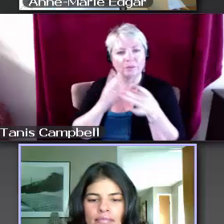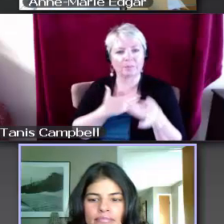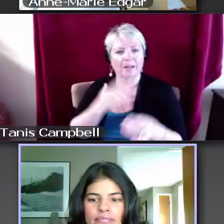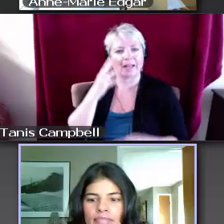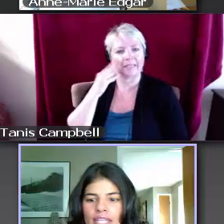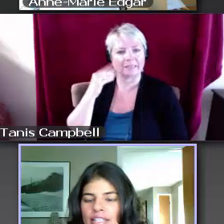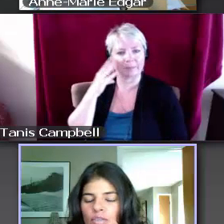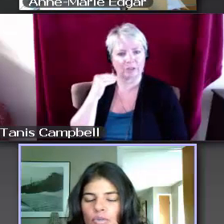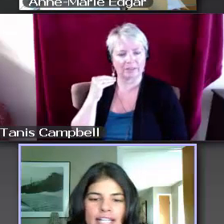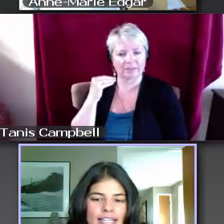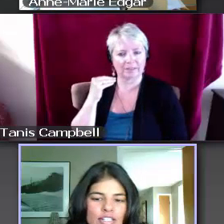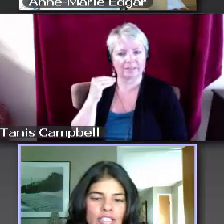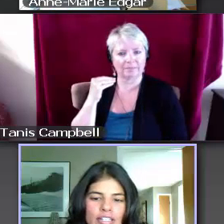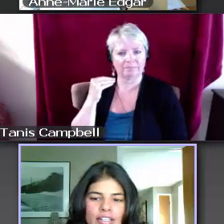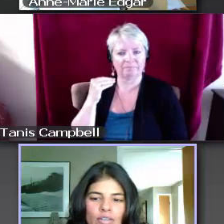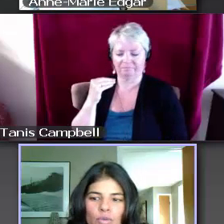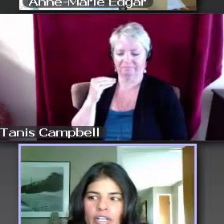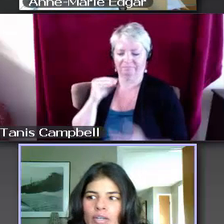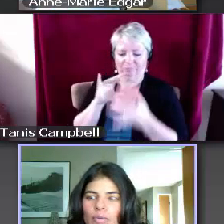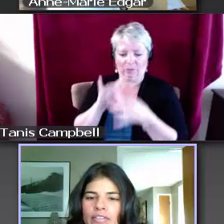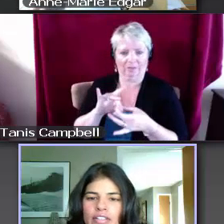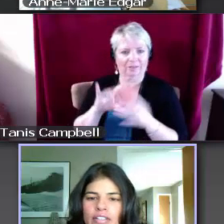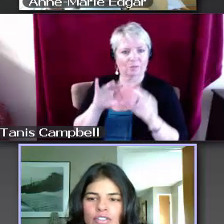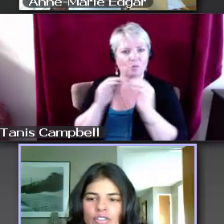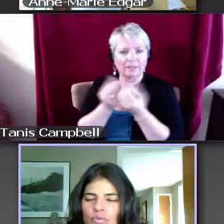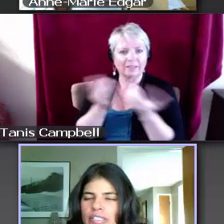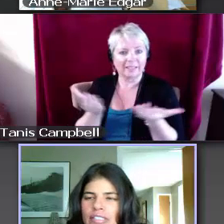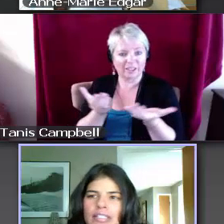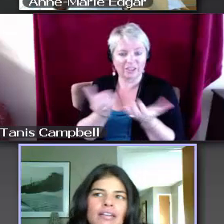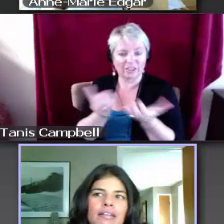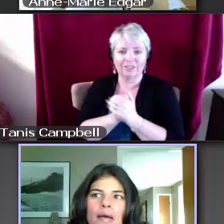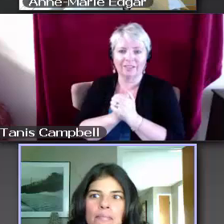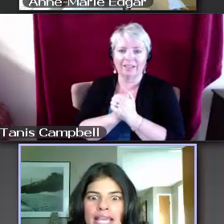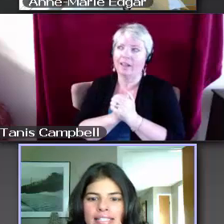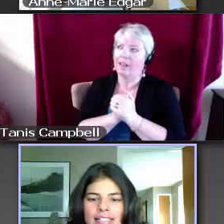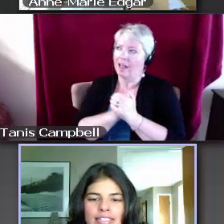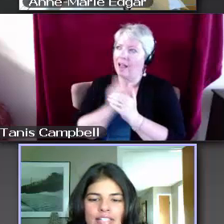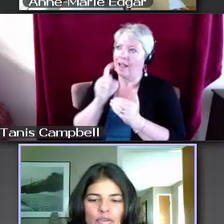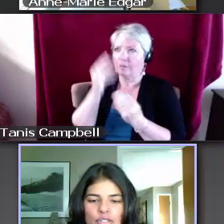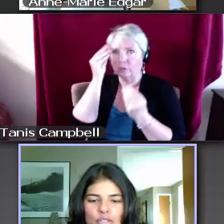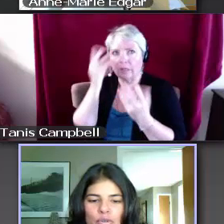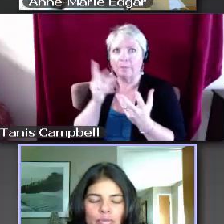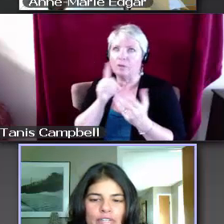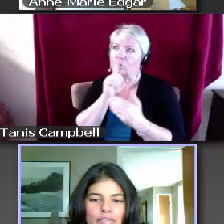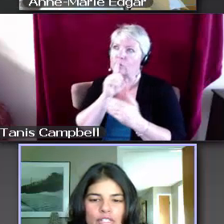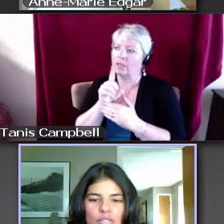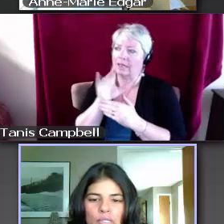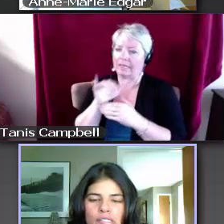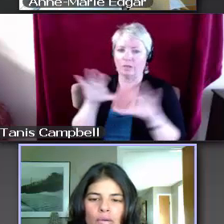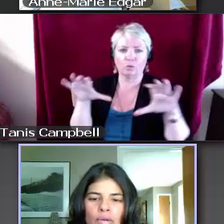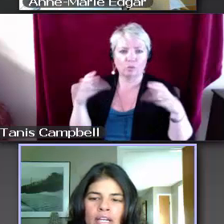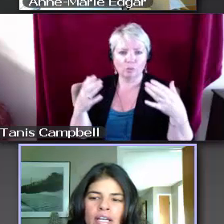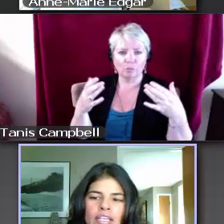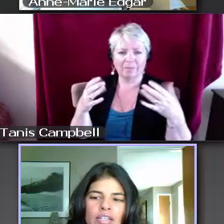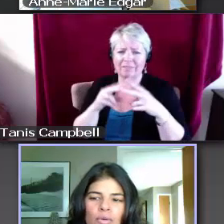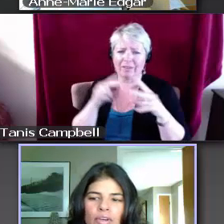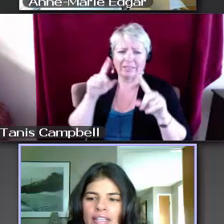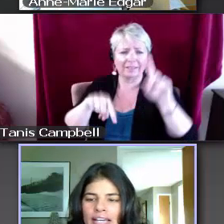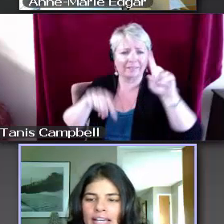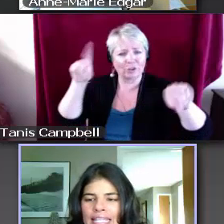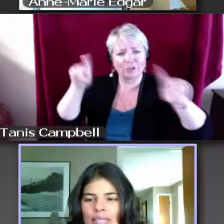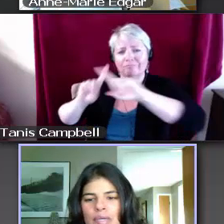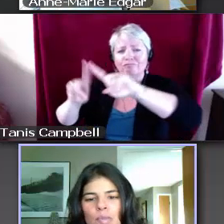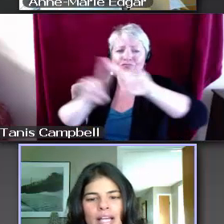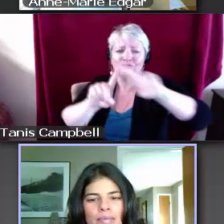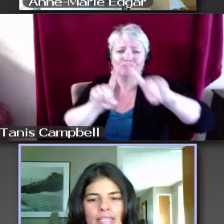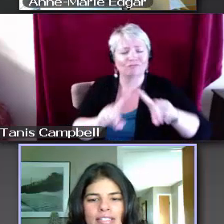in the organization in working with just a really amazingly diverse group of individuals. So, you know,